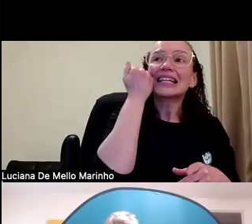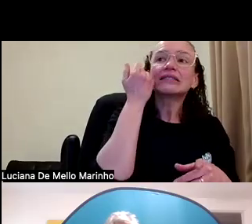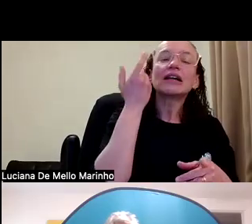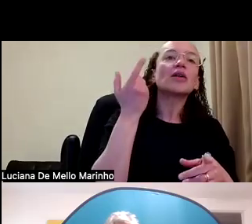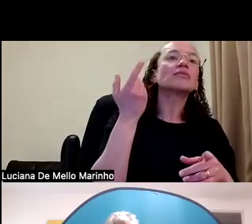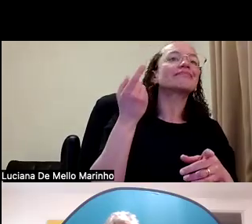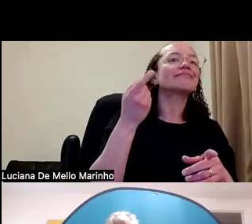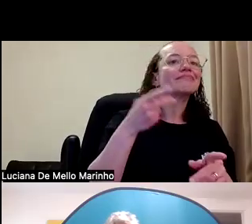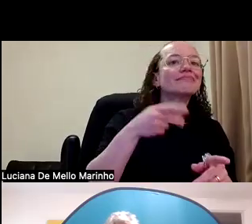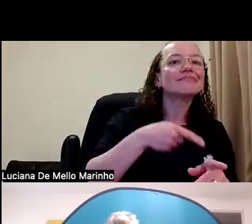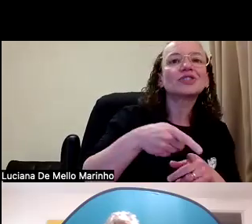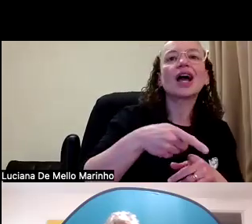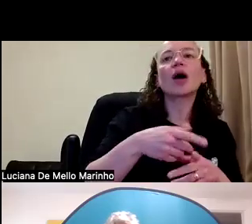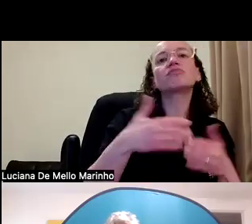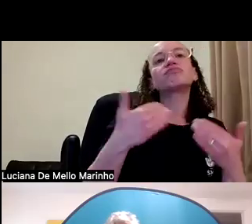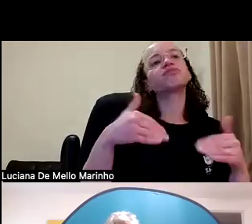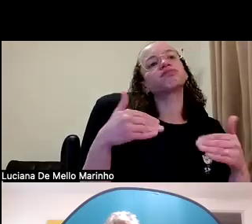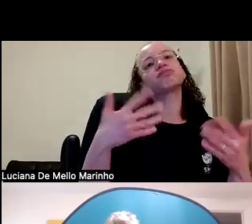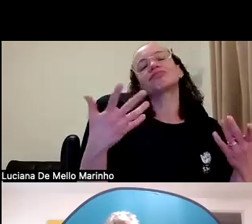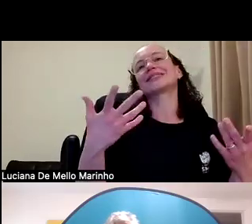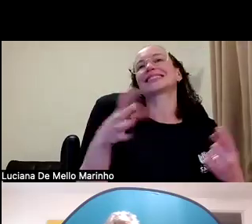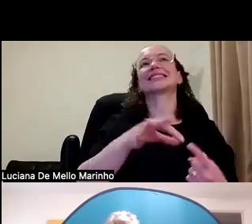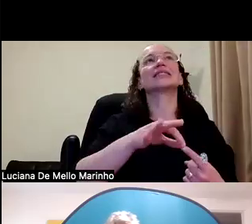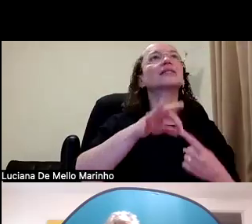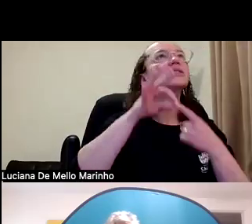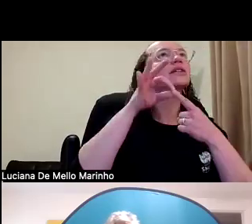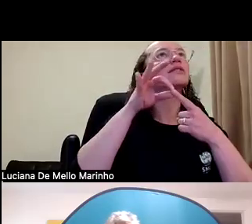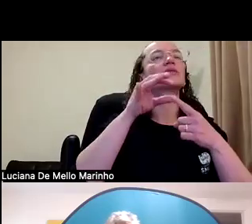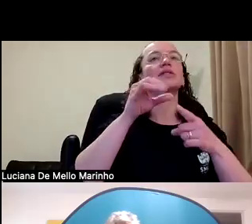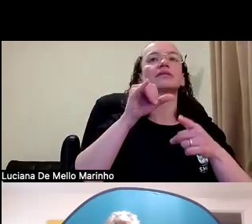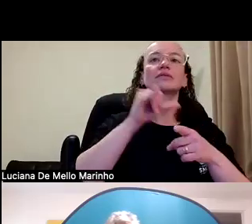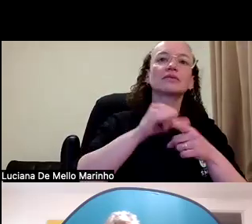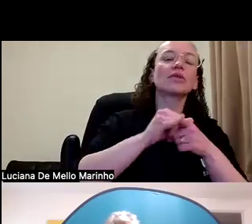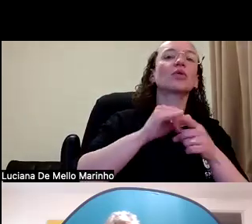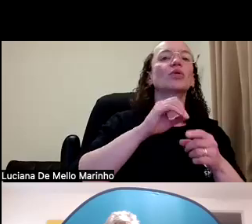Yes. The dentist or the specialist,